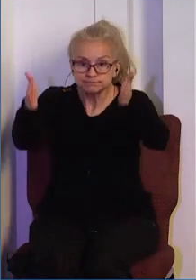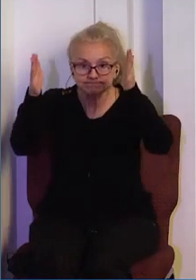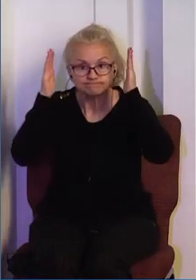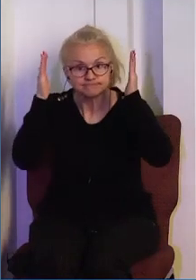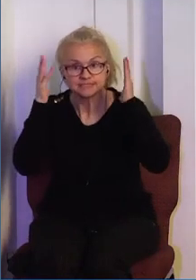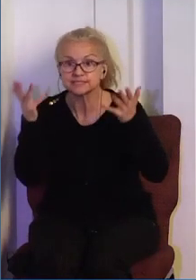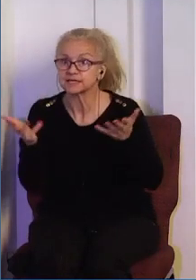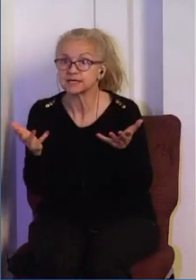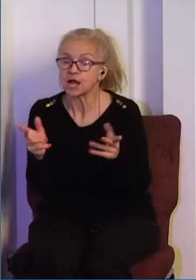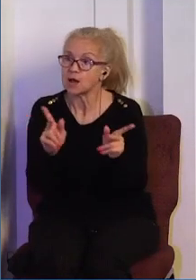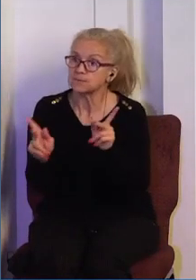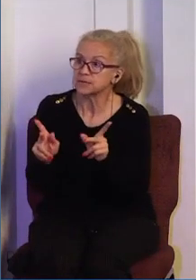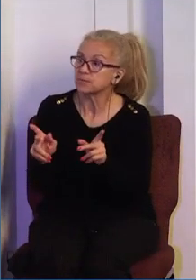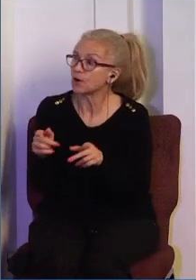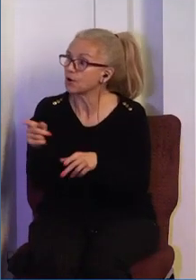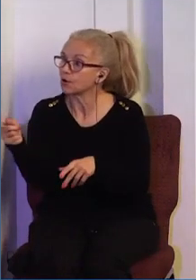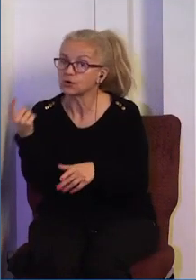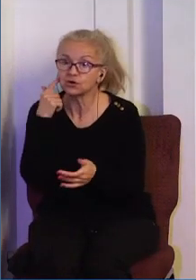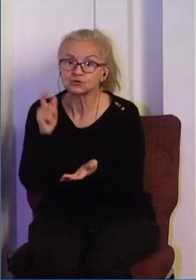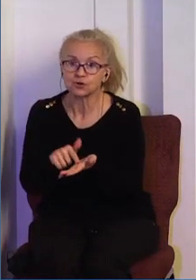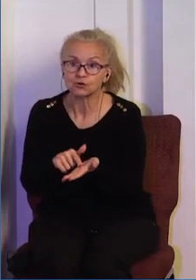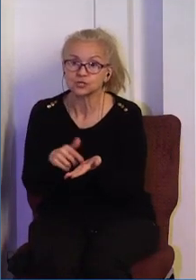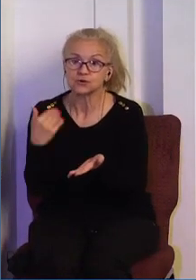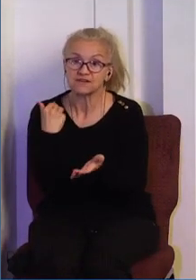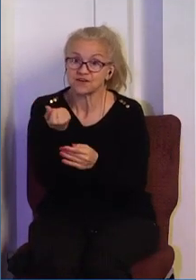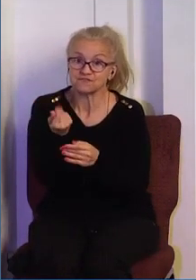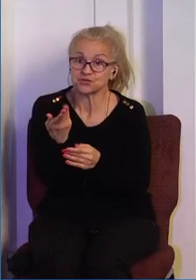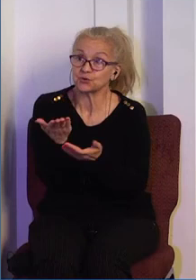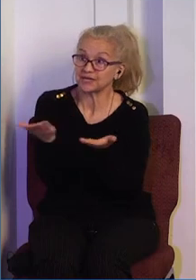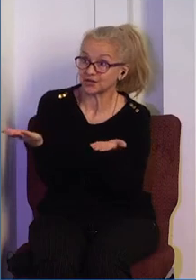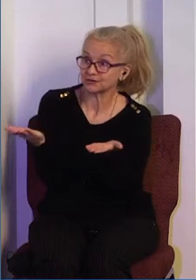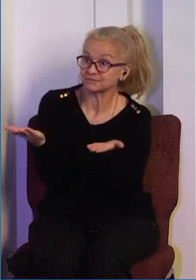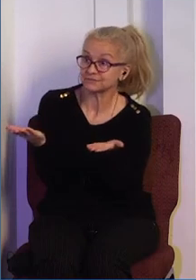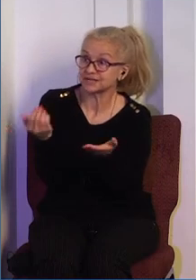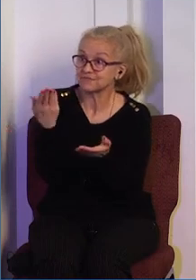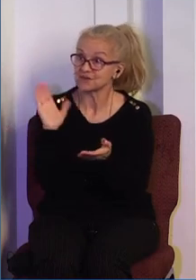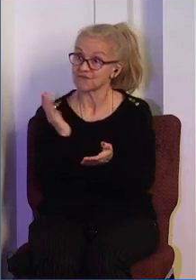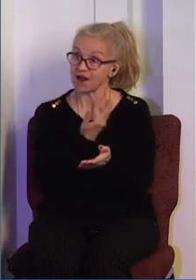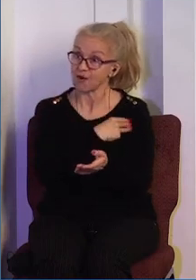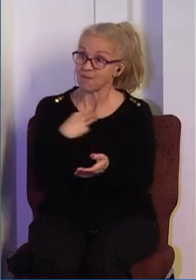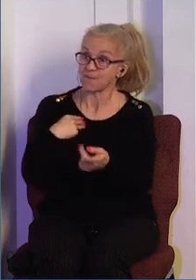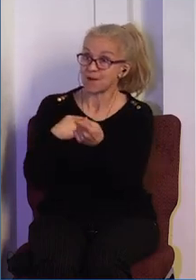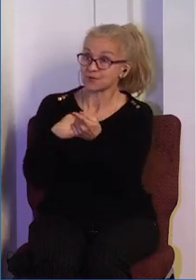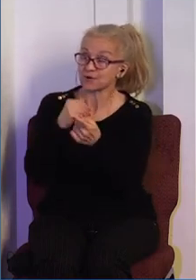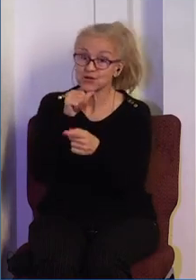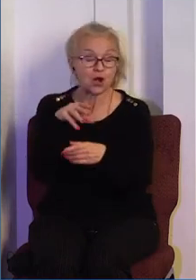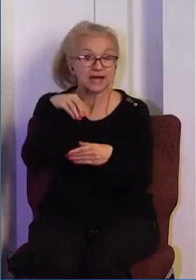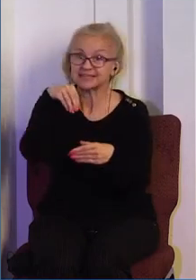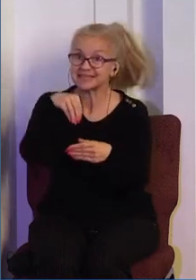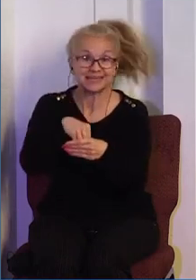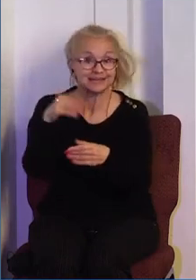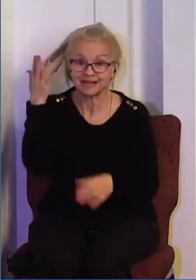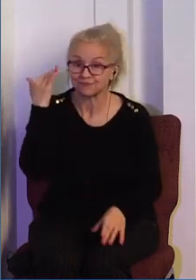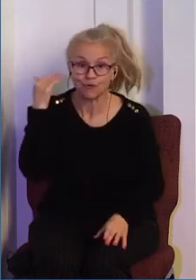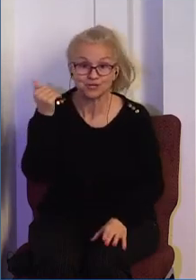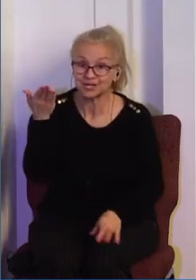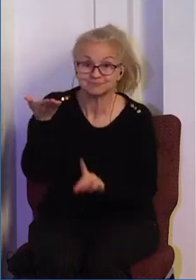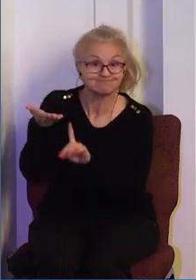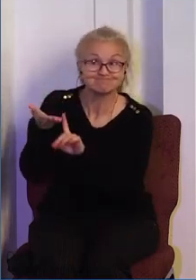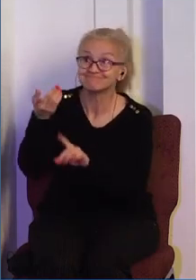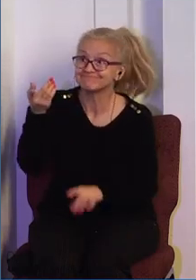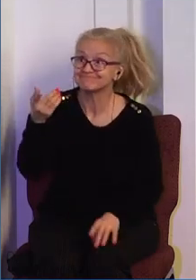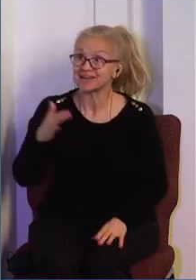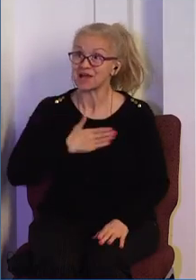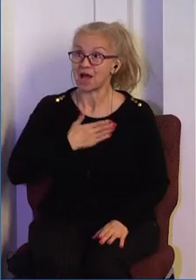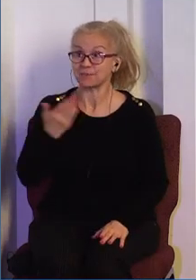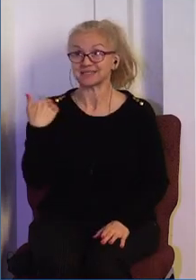to people. Notice we have a couple here, a couple of our members who are not even in California. We are so